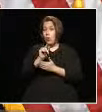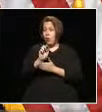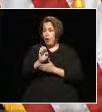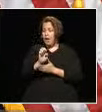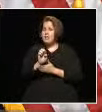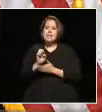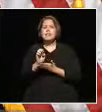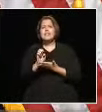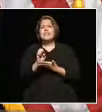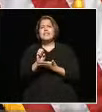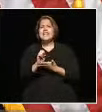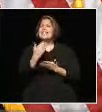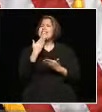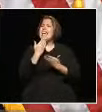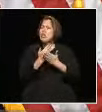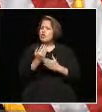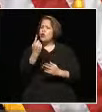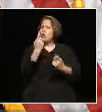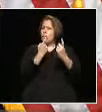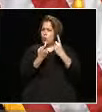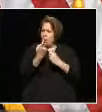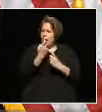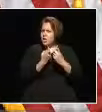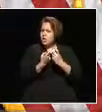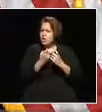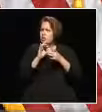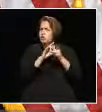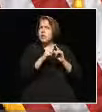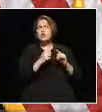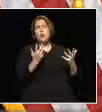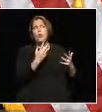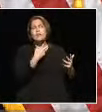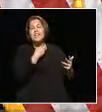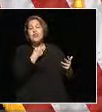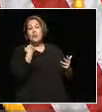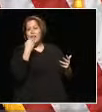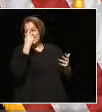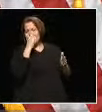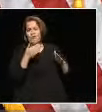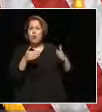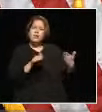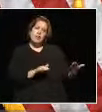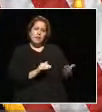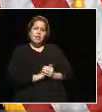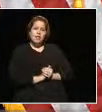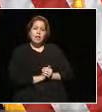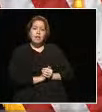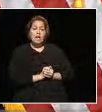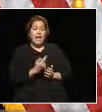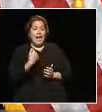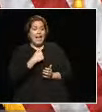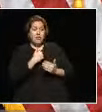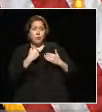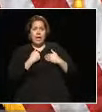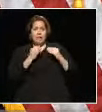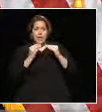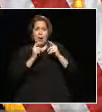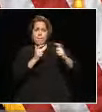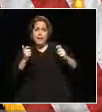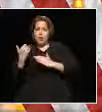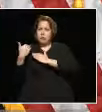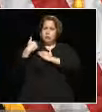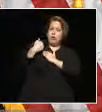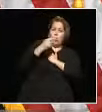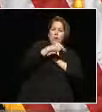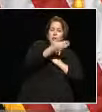it's a great question that is about what are the risk factors for death, and do we carry a heavier burden? So